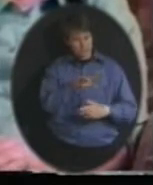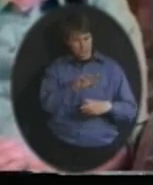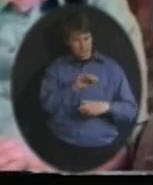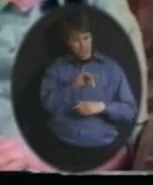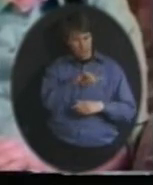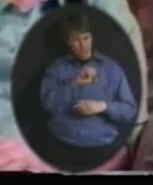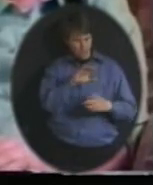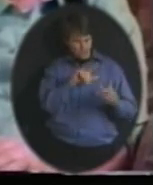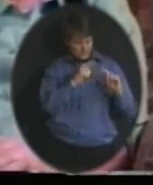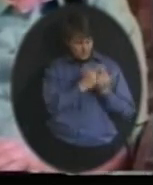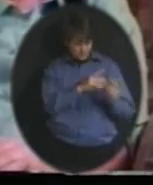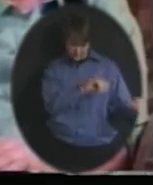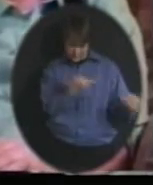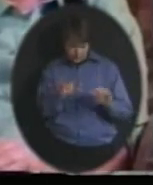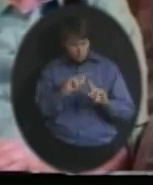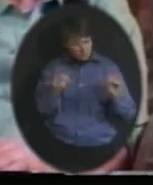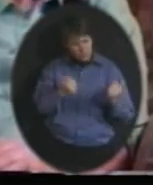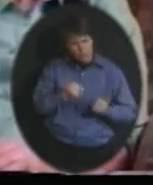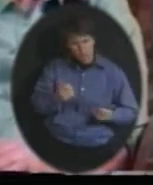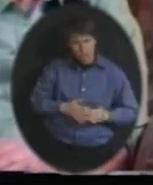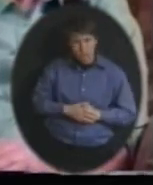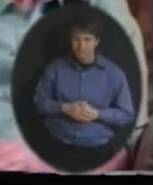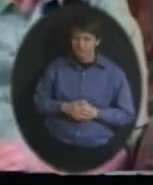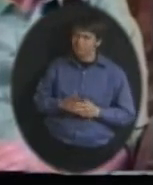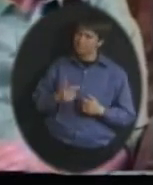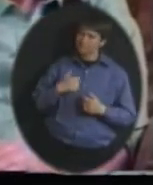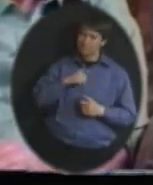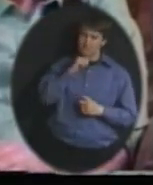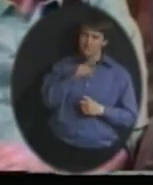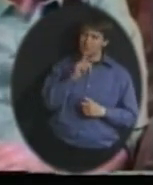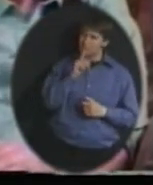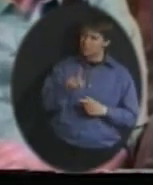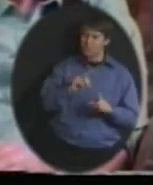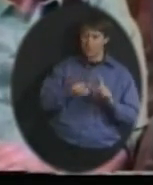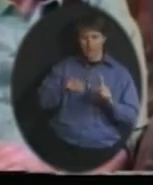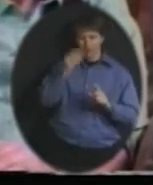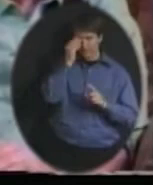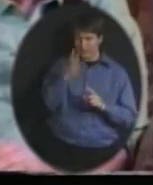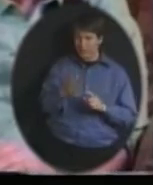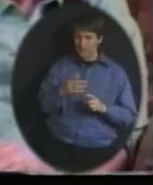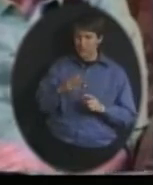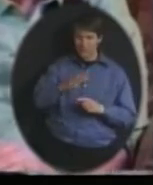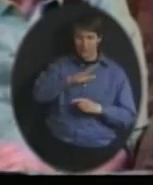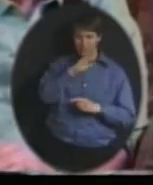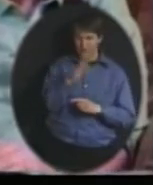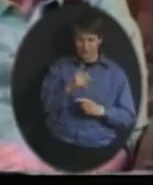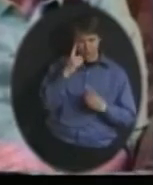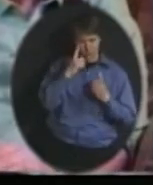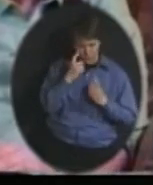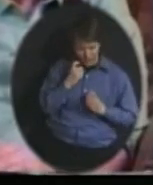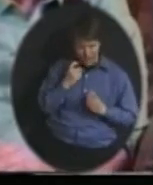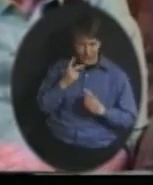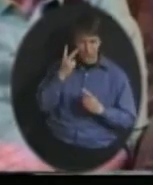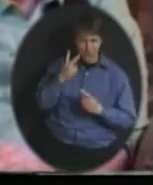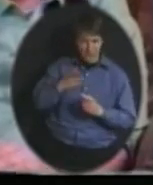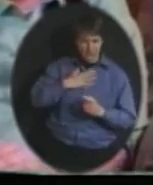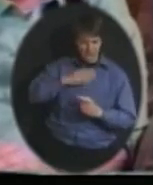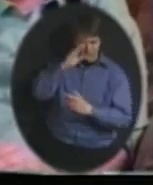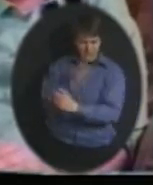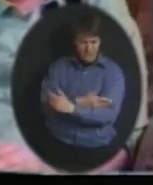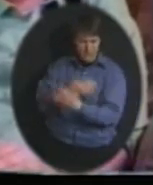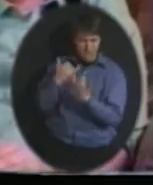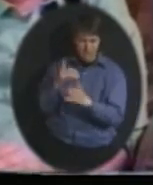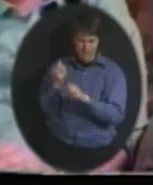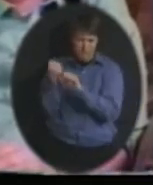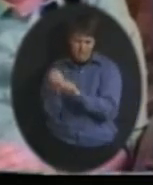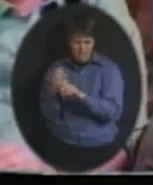much the same, or is it different? I'm not sure, but I can tell you I've never cried watching Zach wrestle or play baseball, but I've